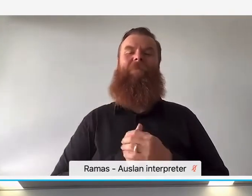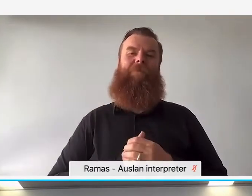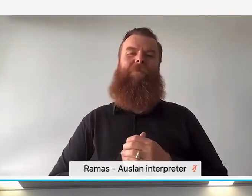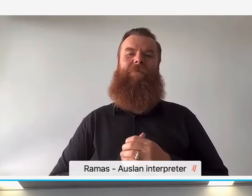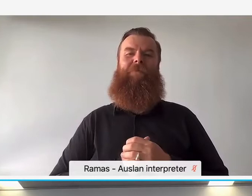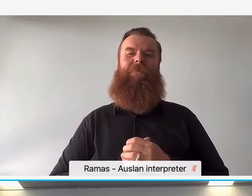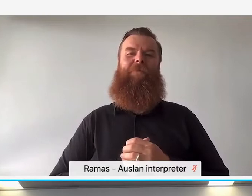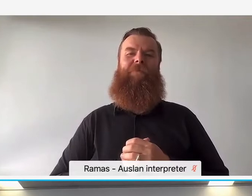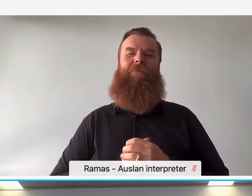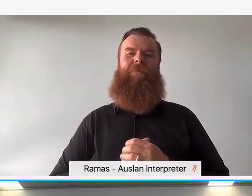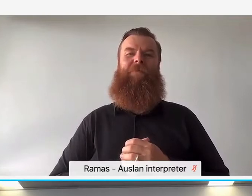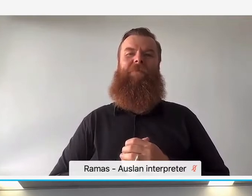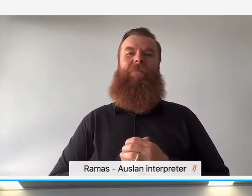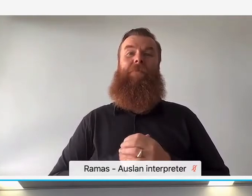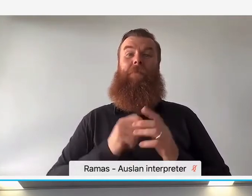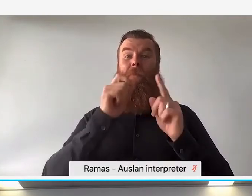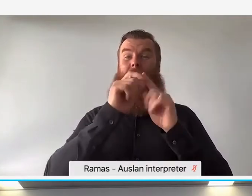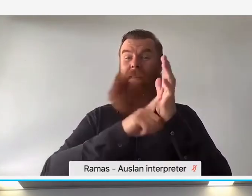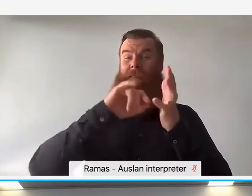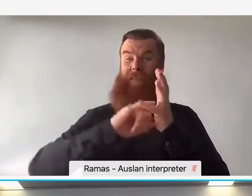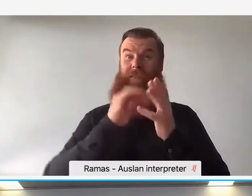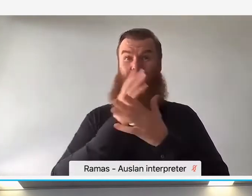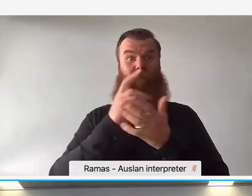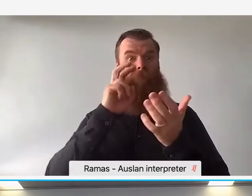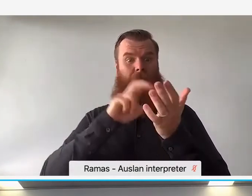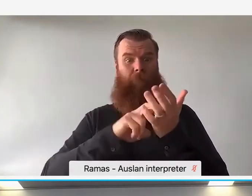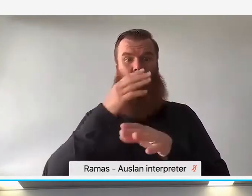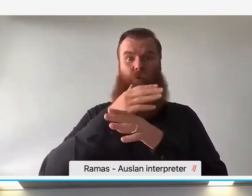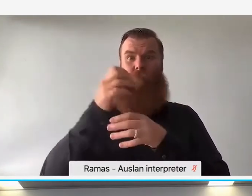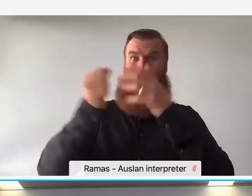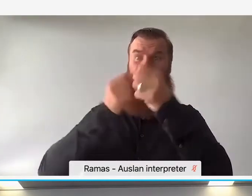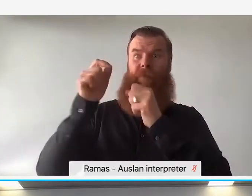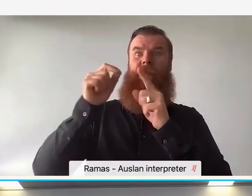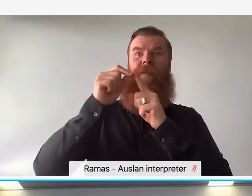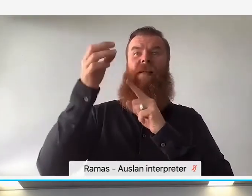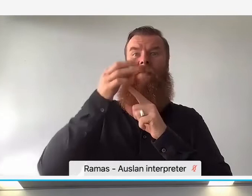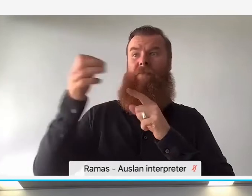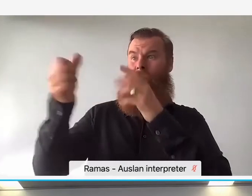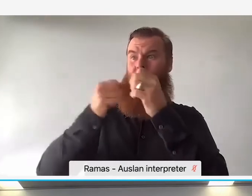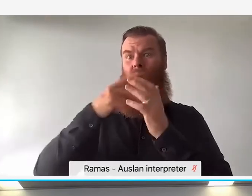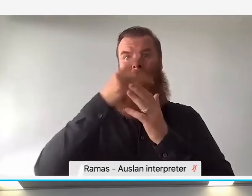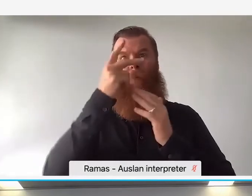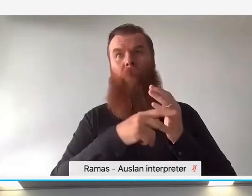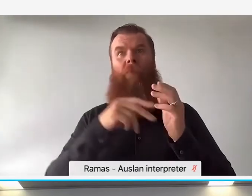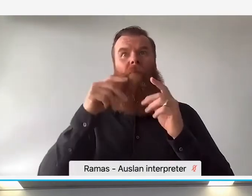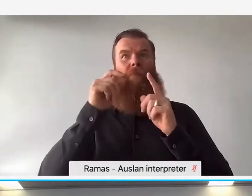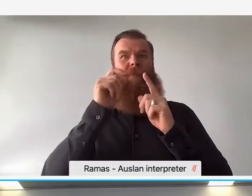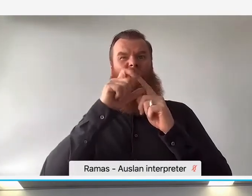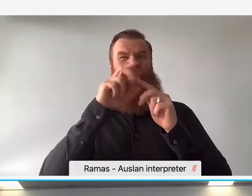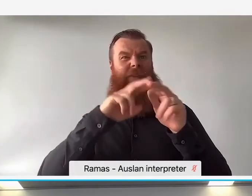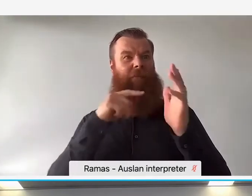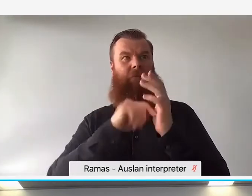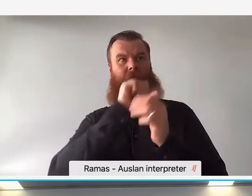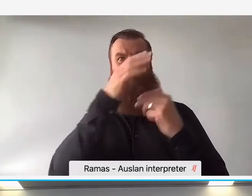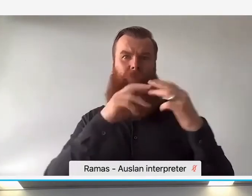is contracted to administer and implement the scheme on behalf of the Department of Foreign Affairs and Trade. Through the PLF,